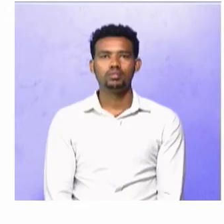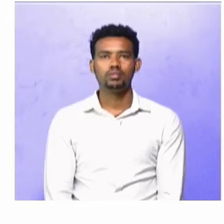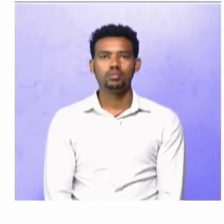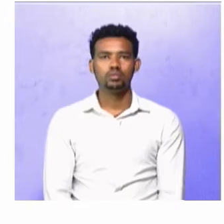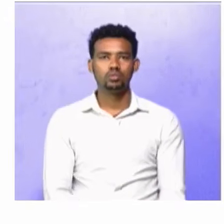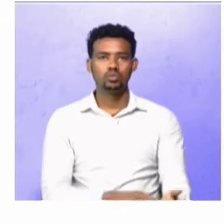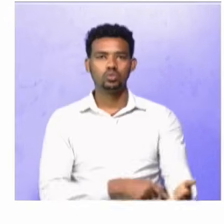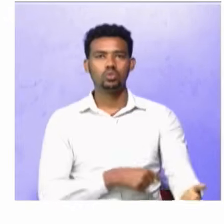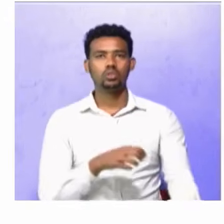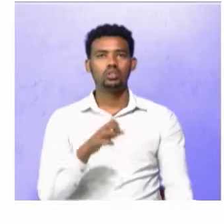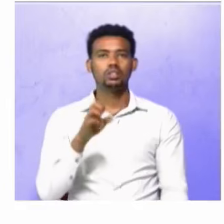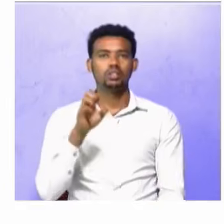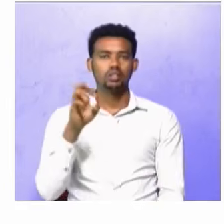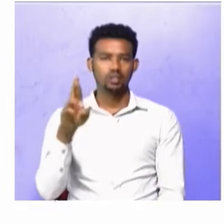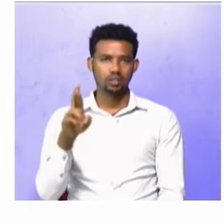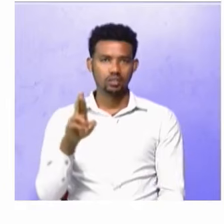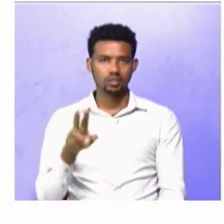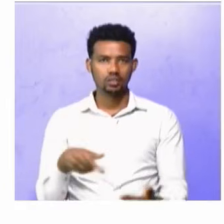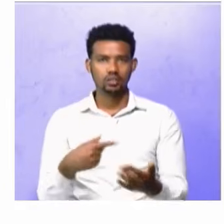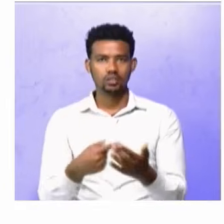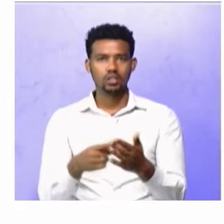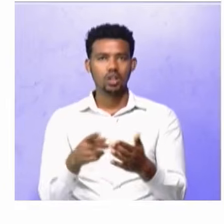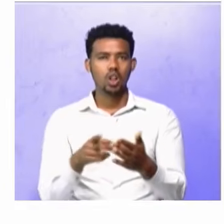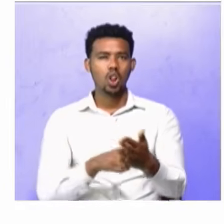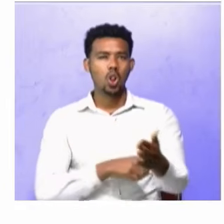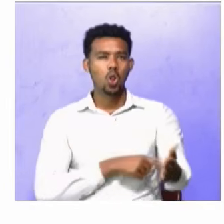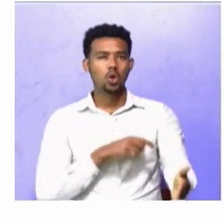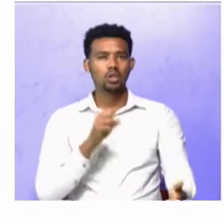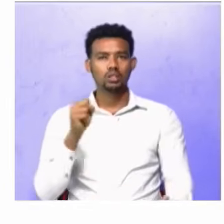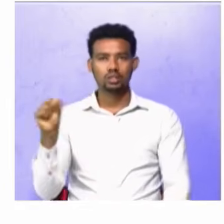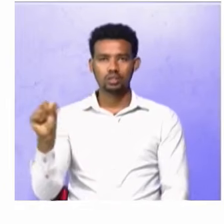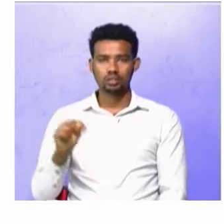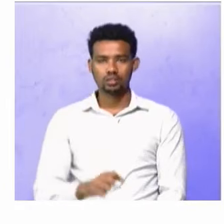longer. Here is longest.